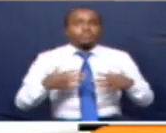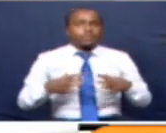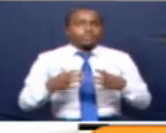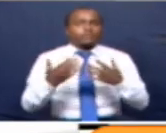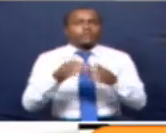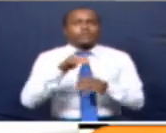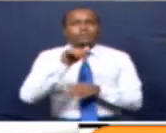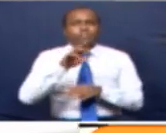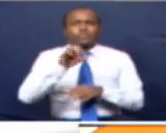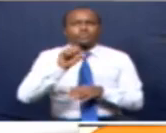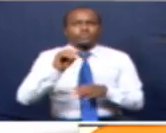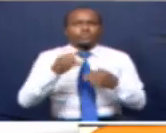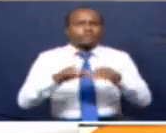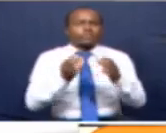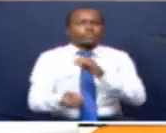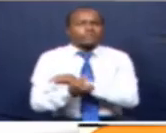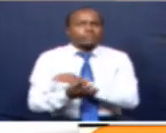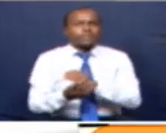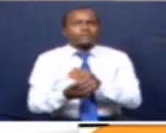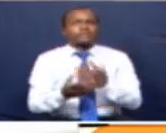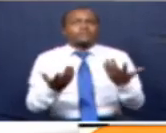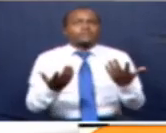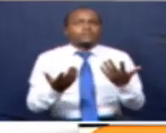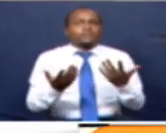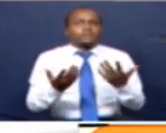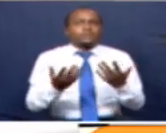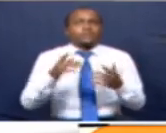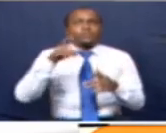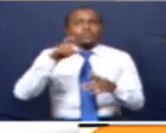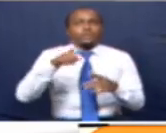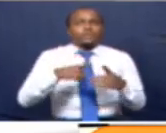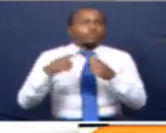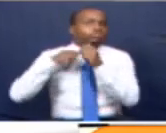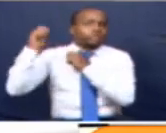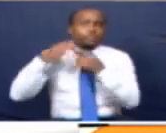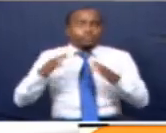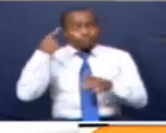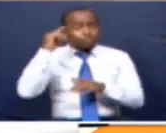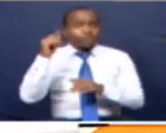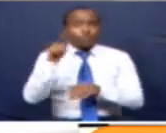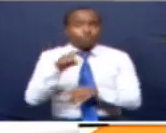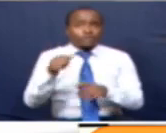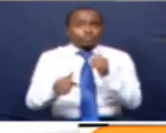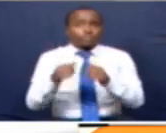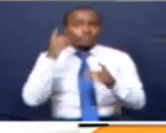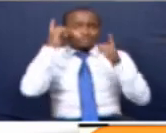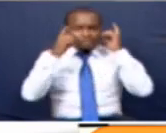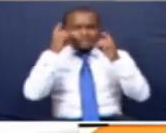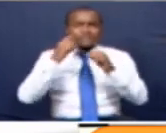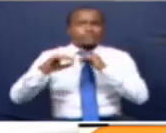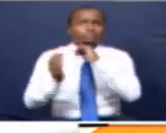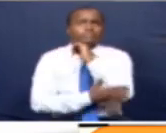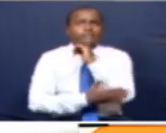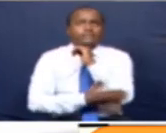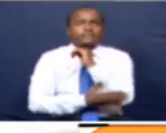Lombroso trying to explain why we should send people to the gallows for those offenses that were considered so egregious that, you know,